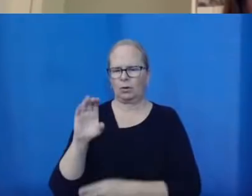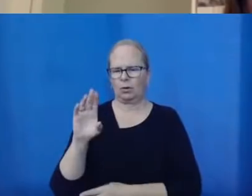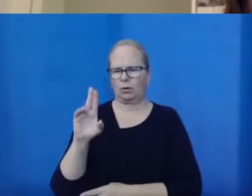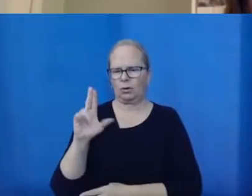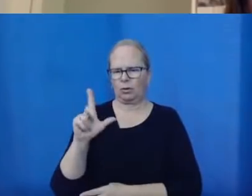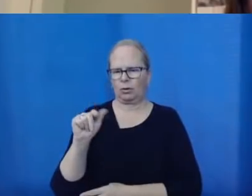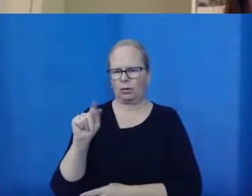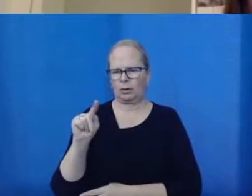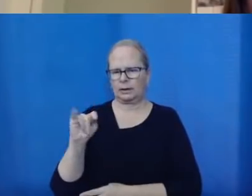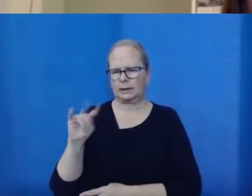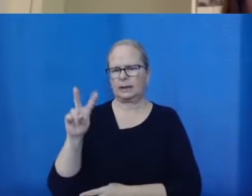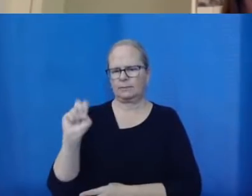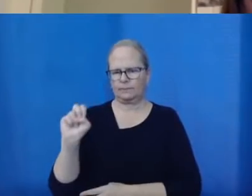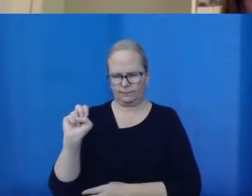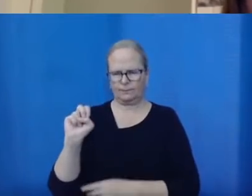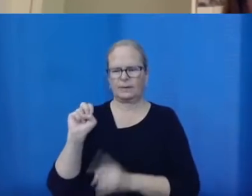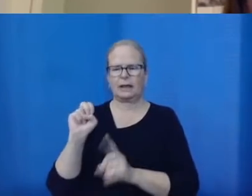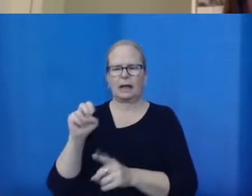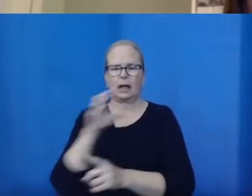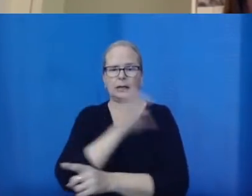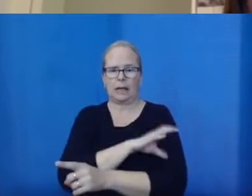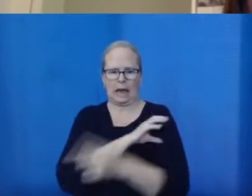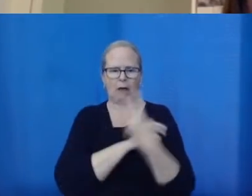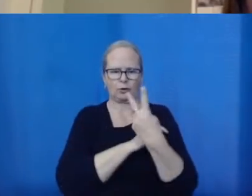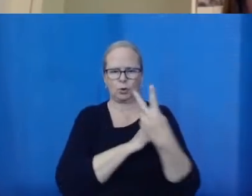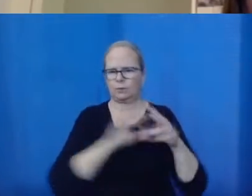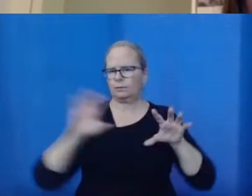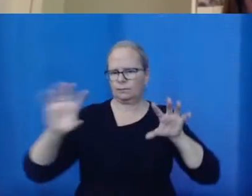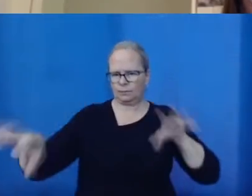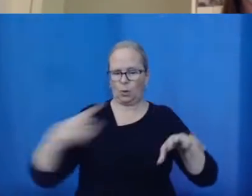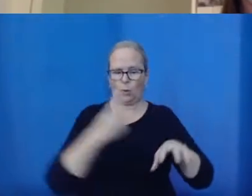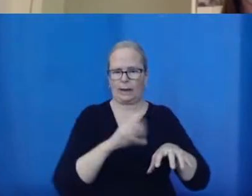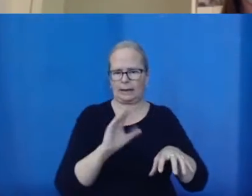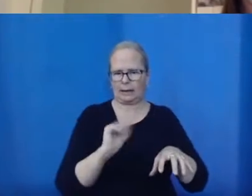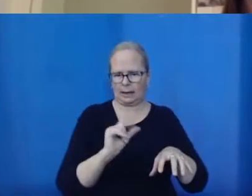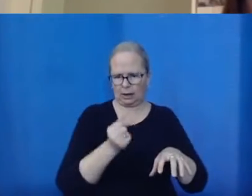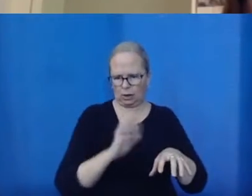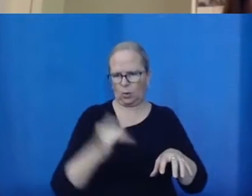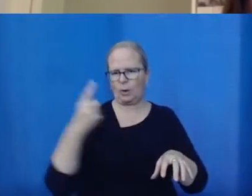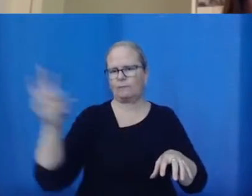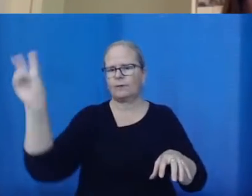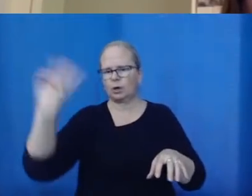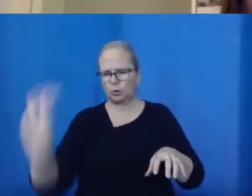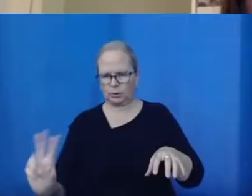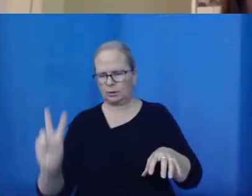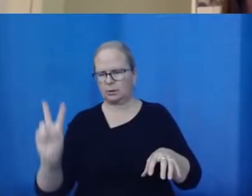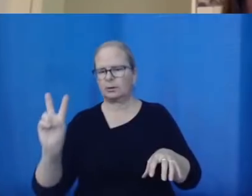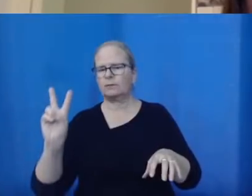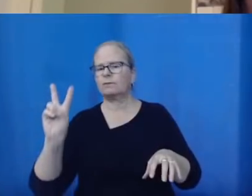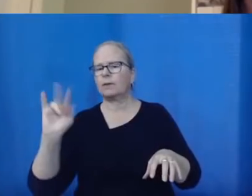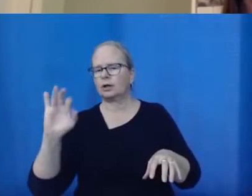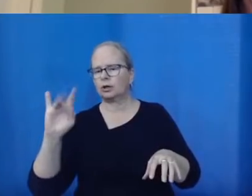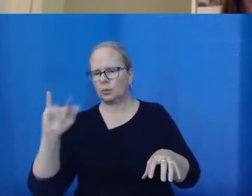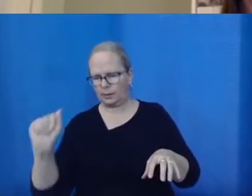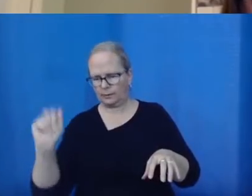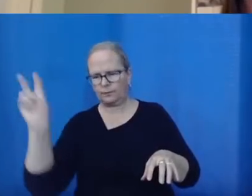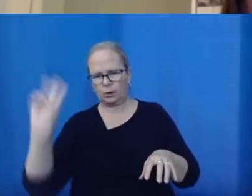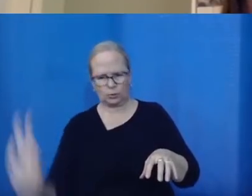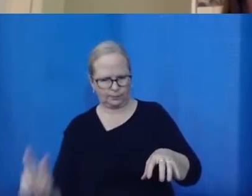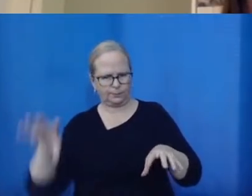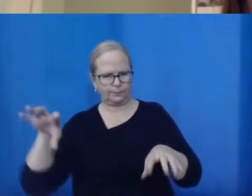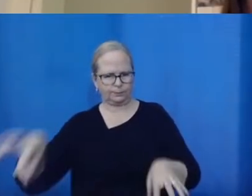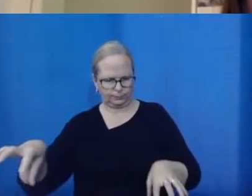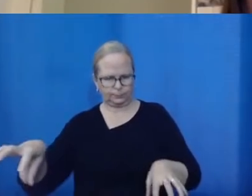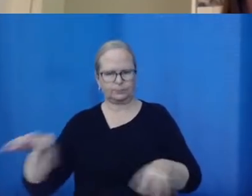and assessment services both online and in person through both provinces. And we are really, really passionate about reducing